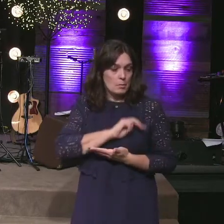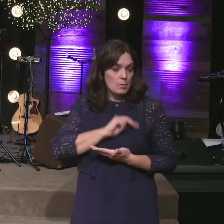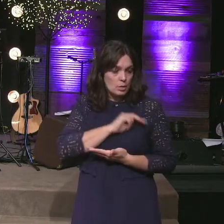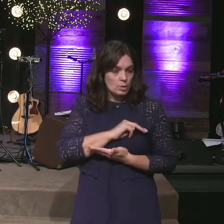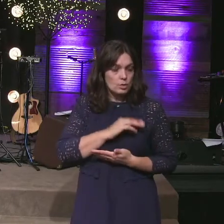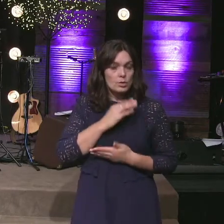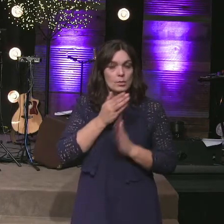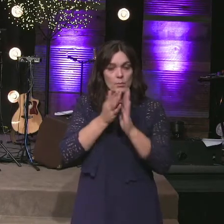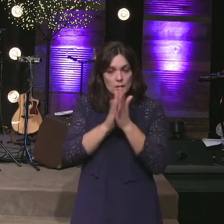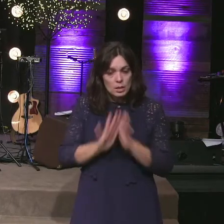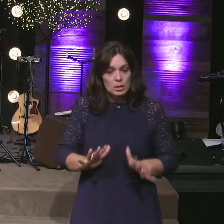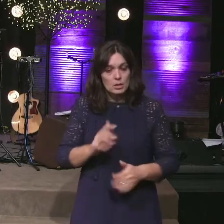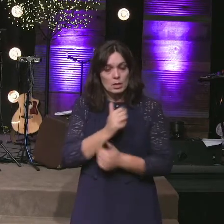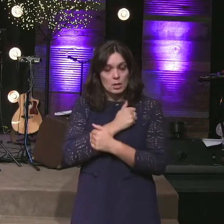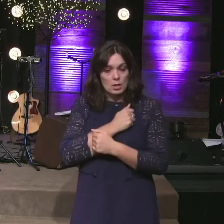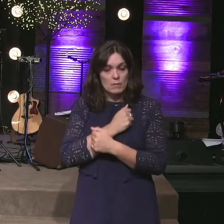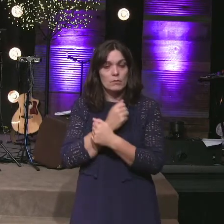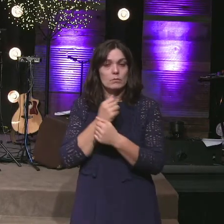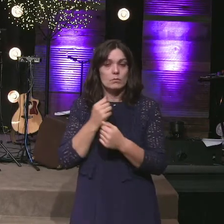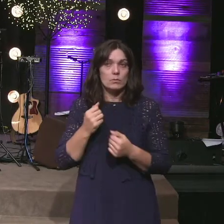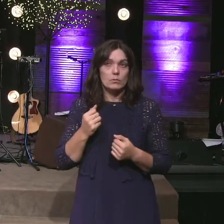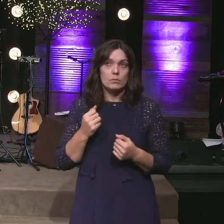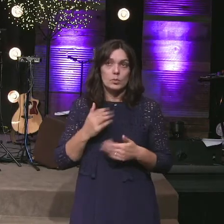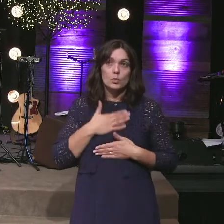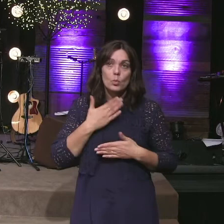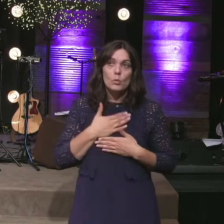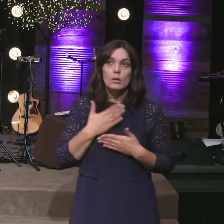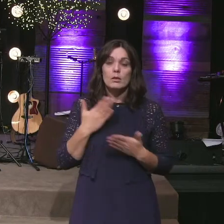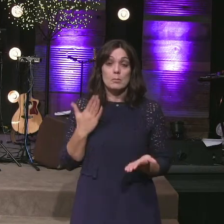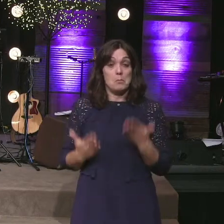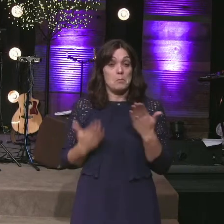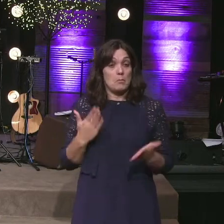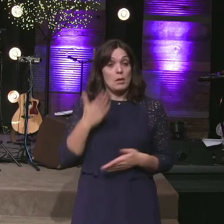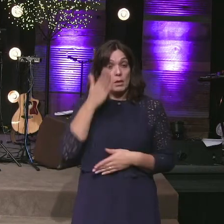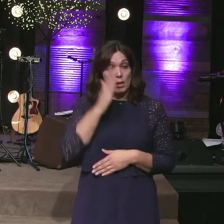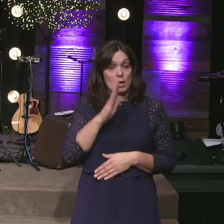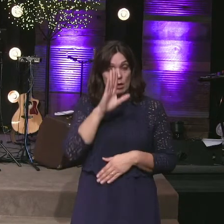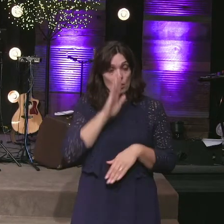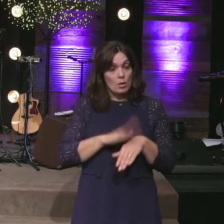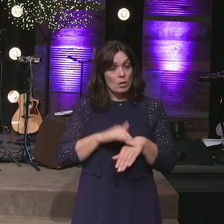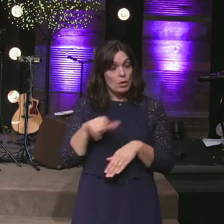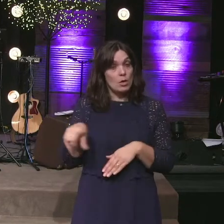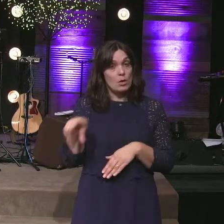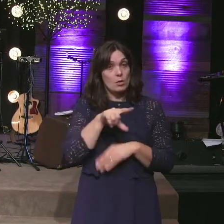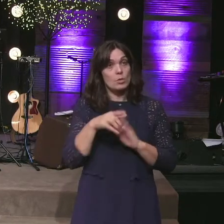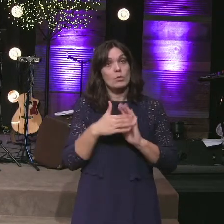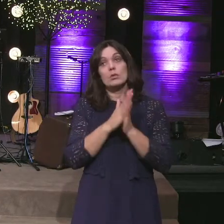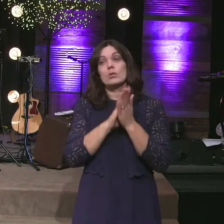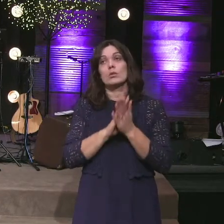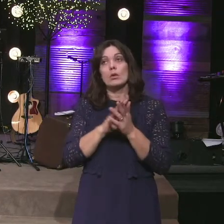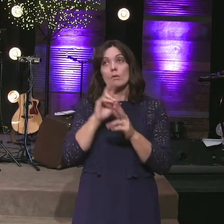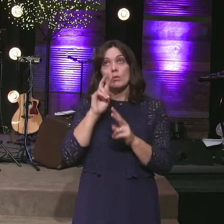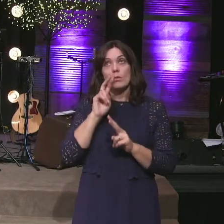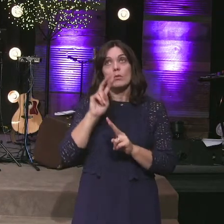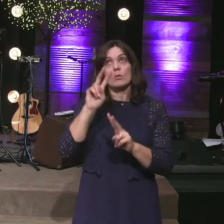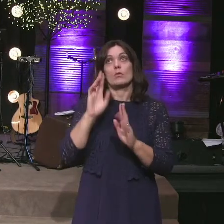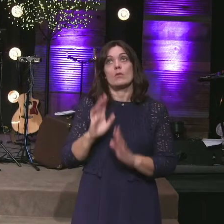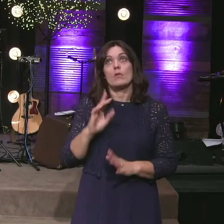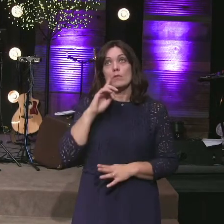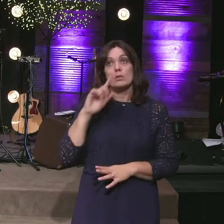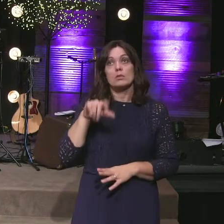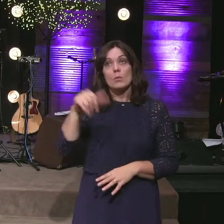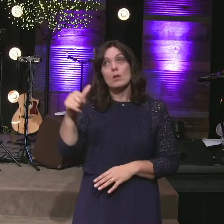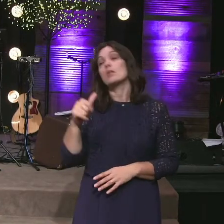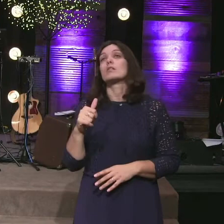joy. Maybe God will call on you to be provision for somebody.